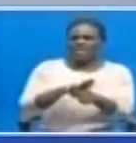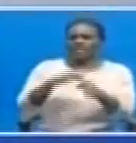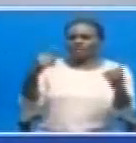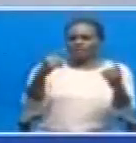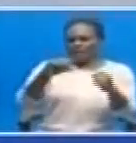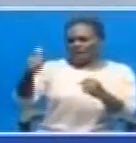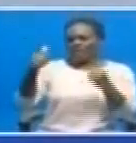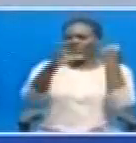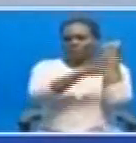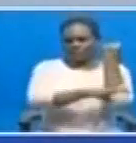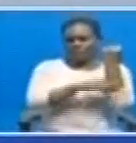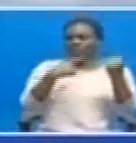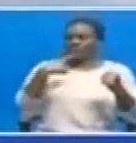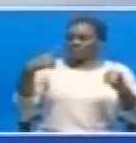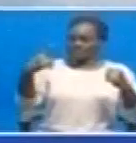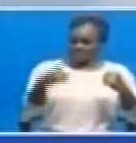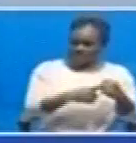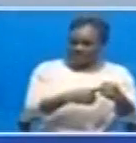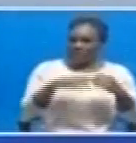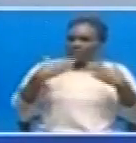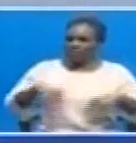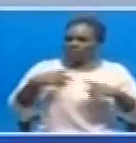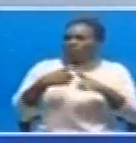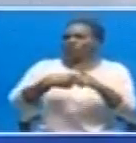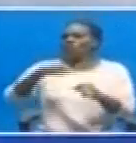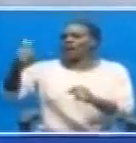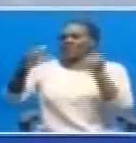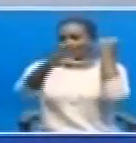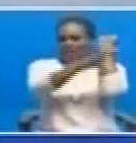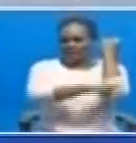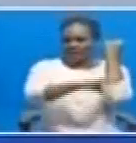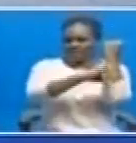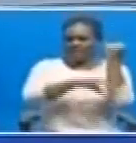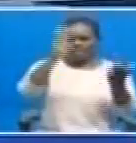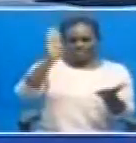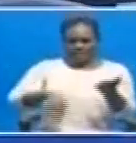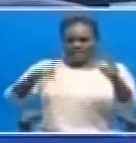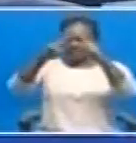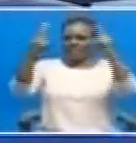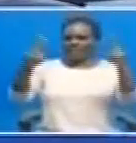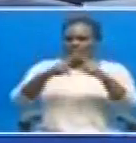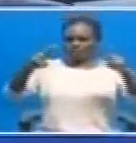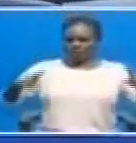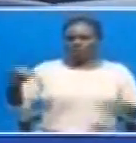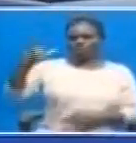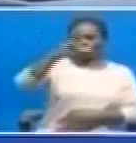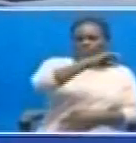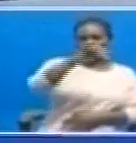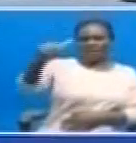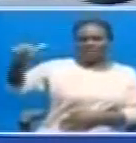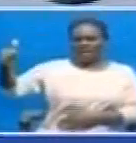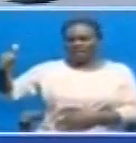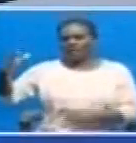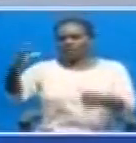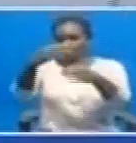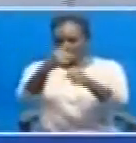committee, 600 out of KQ's 4,000 employees are foreigners, much higher than those in international carriers such as KLM and British